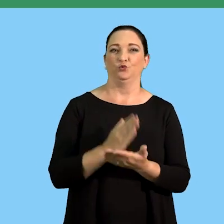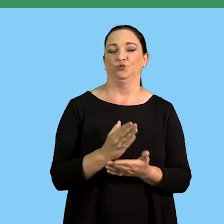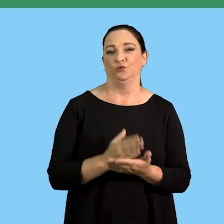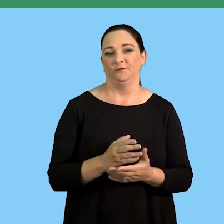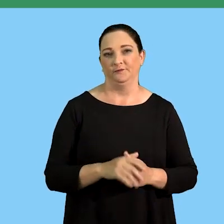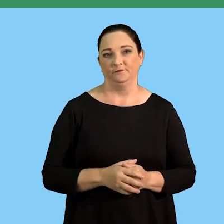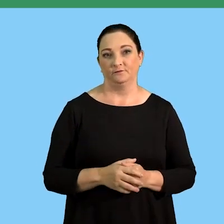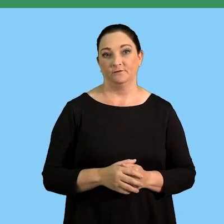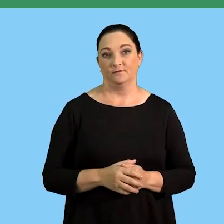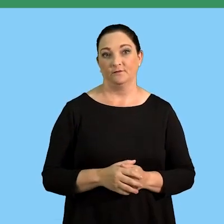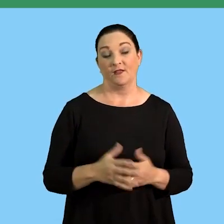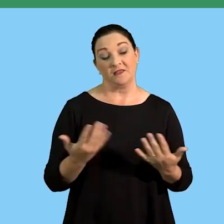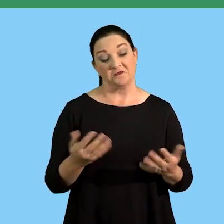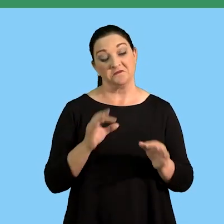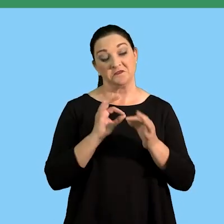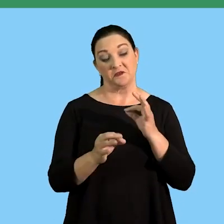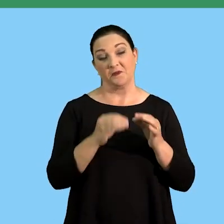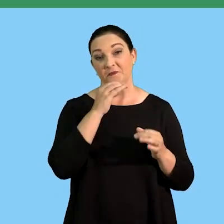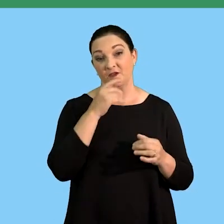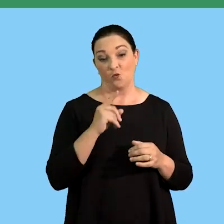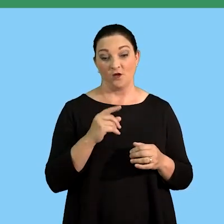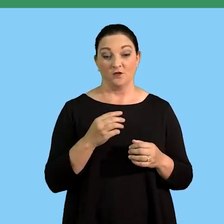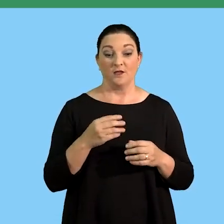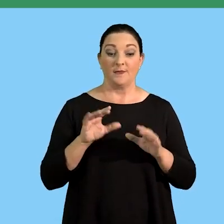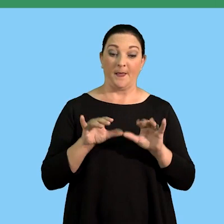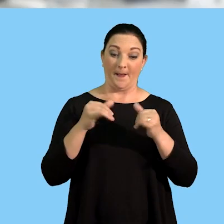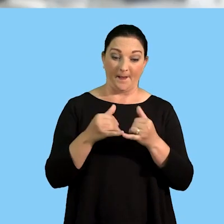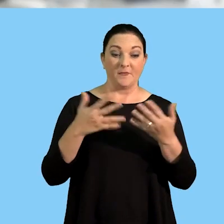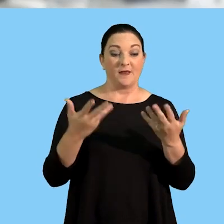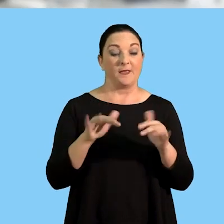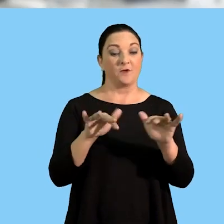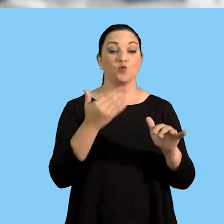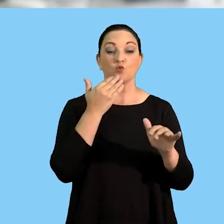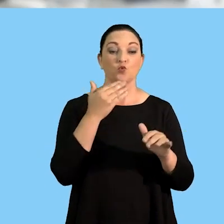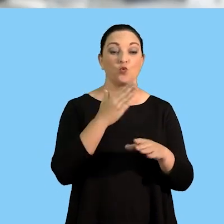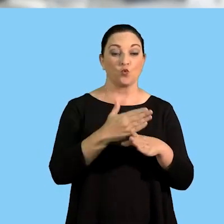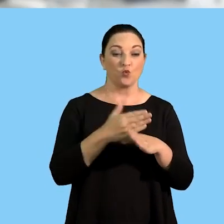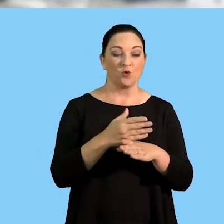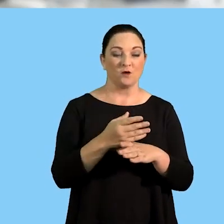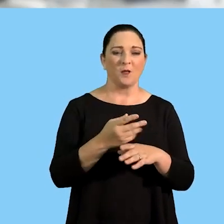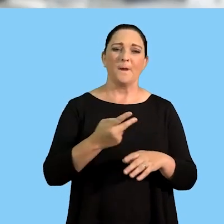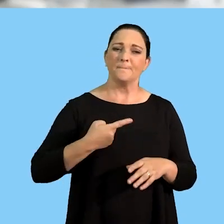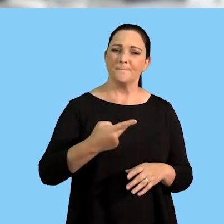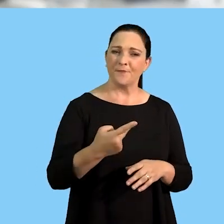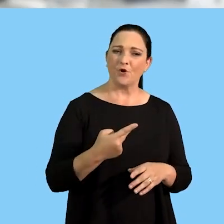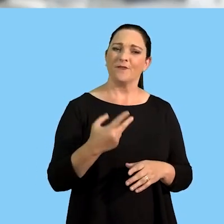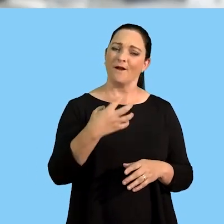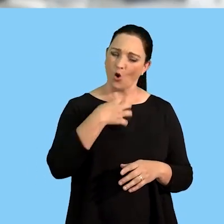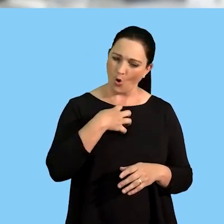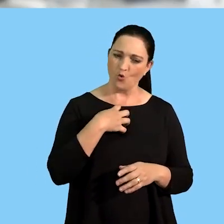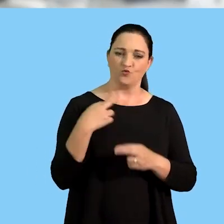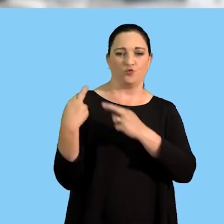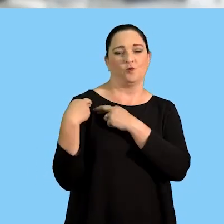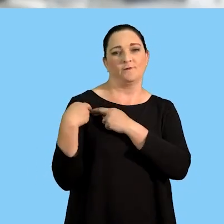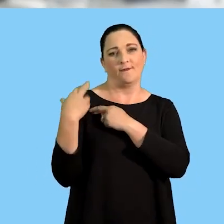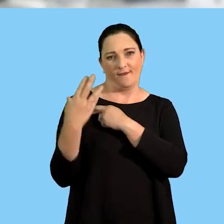Now, this simply means that both the employer and the employee, as well as suppliers, have their own